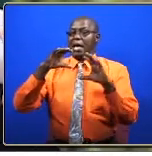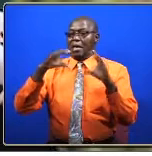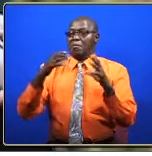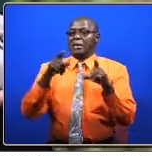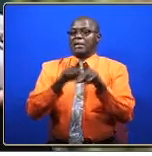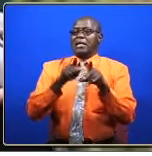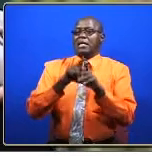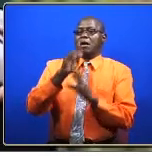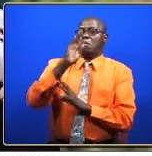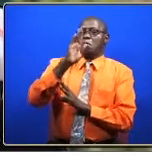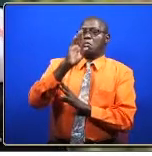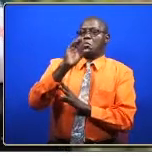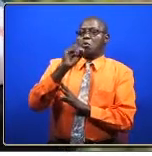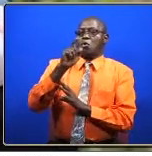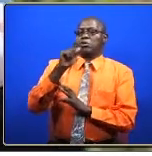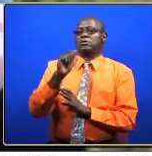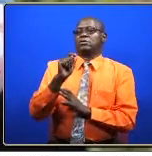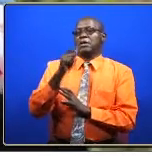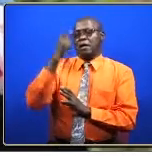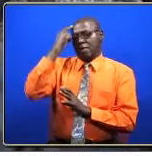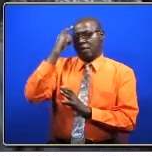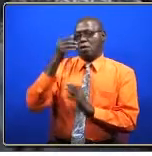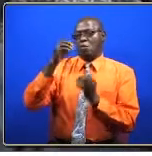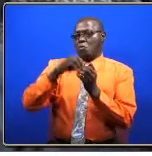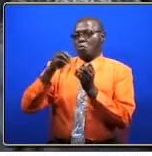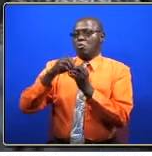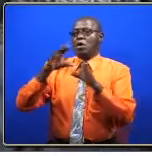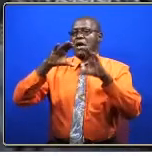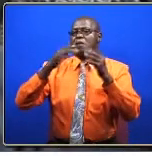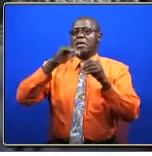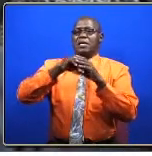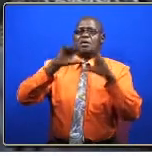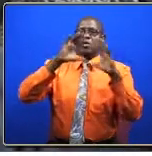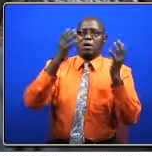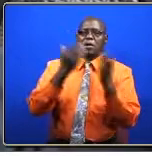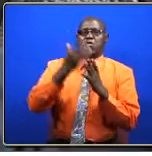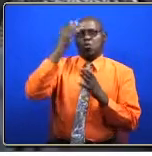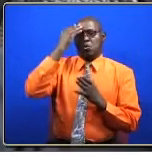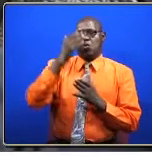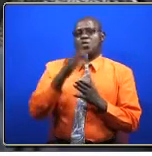you know, I think more and more, all the companies in the world, tunajua mazingira ni uhai.